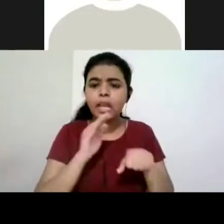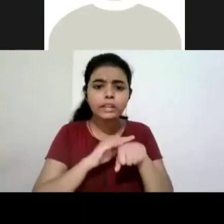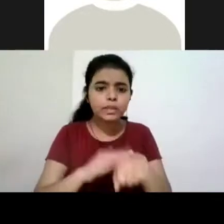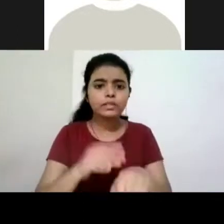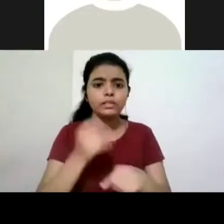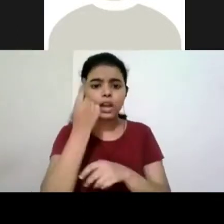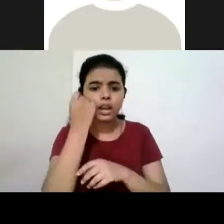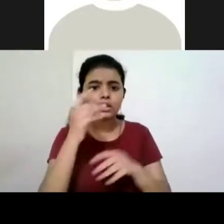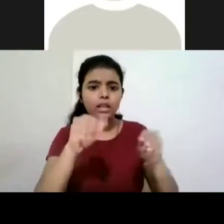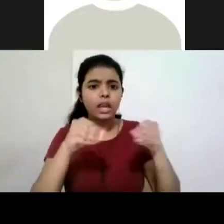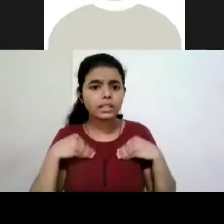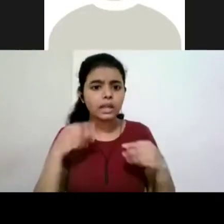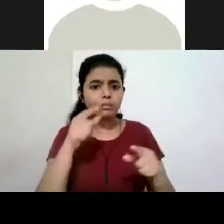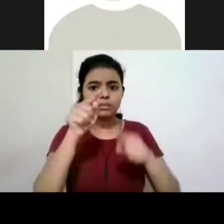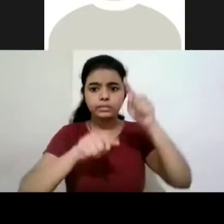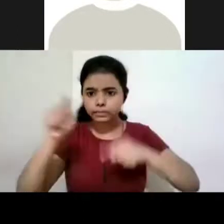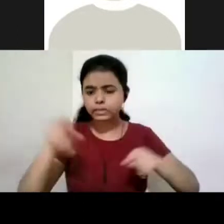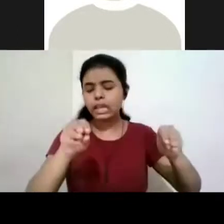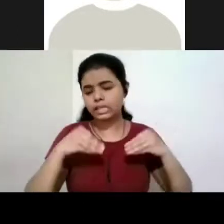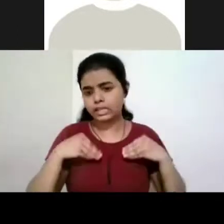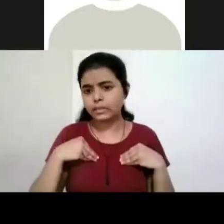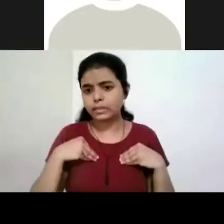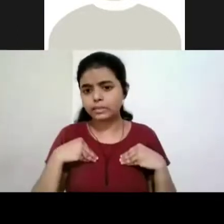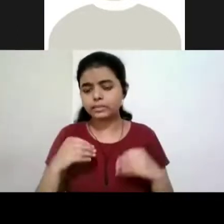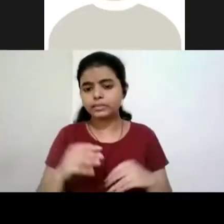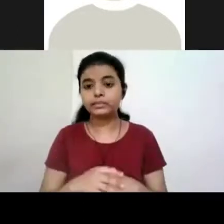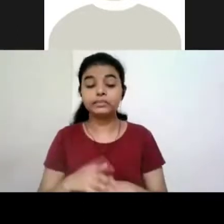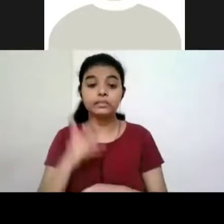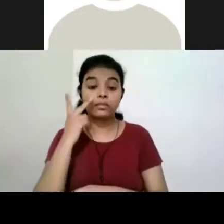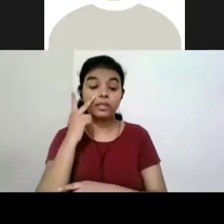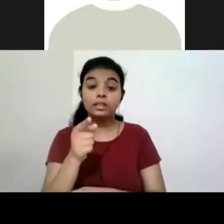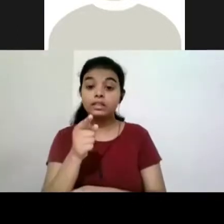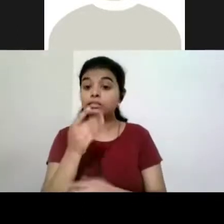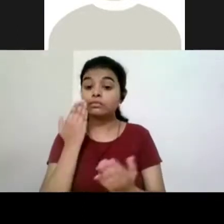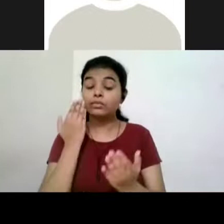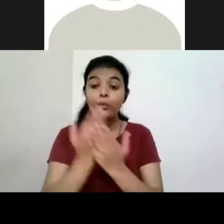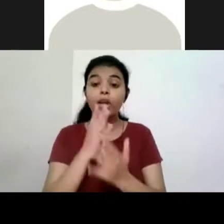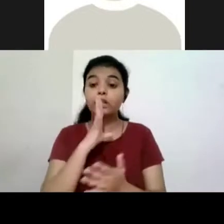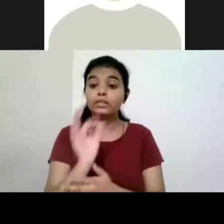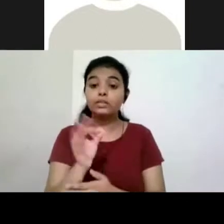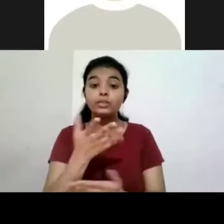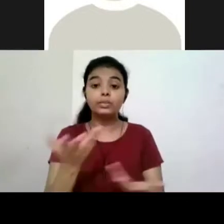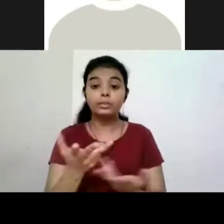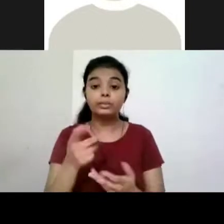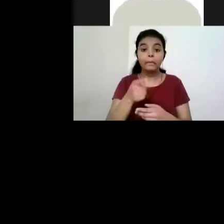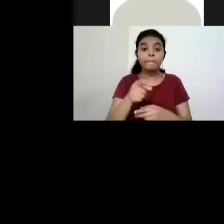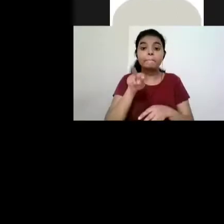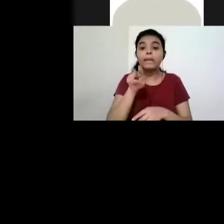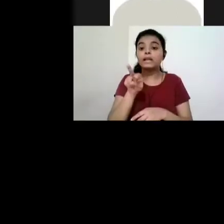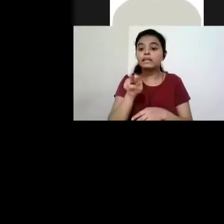experiential understanding and accept diversity. See, this very fact of the singularity of meaning,